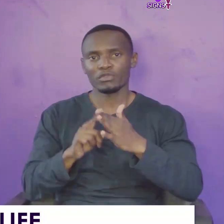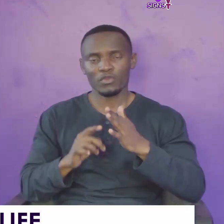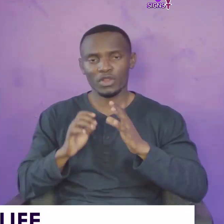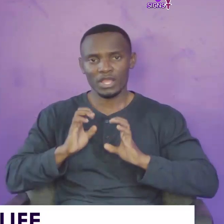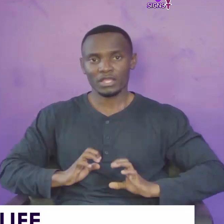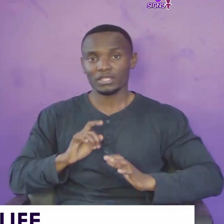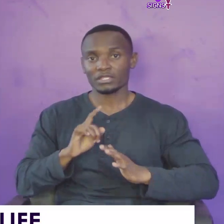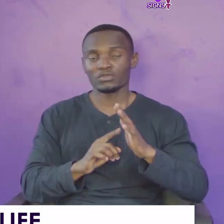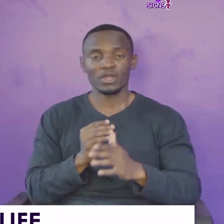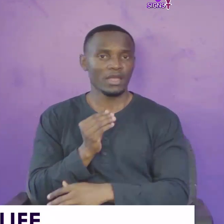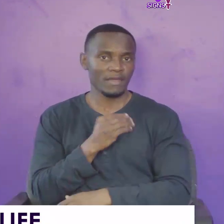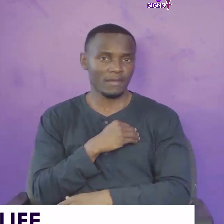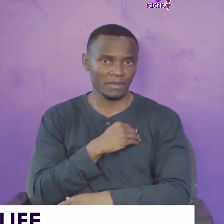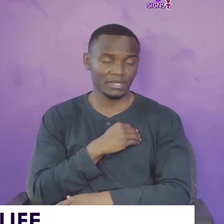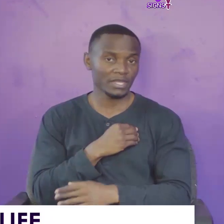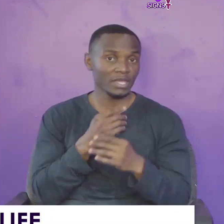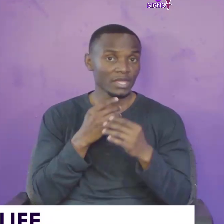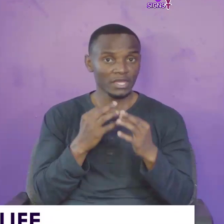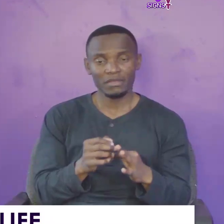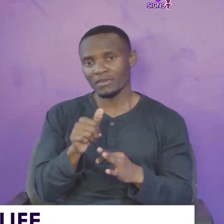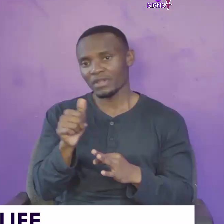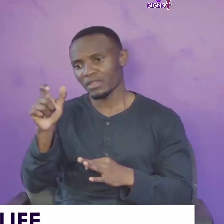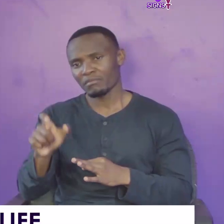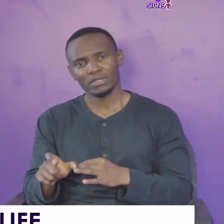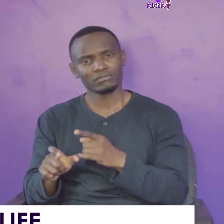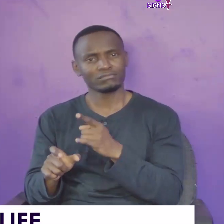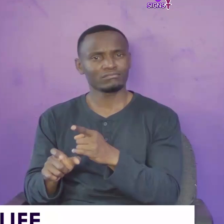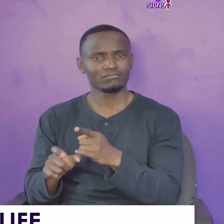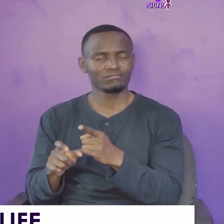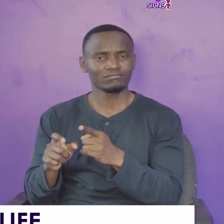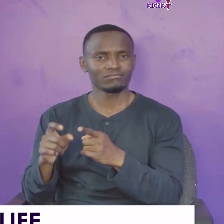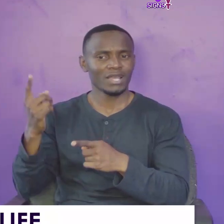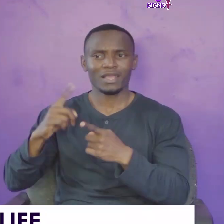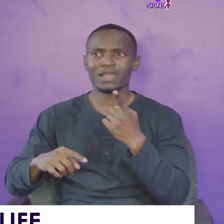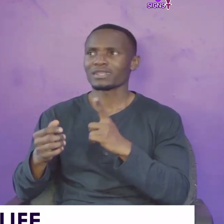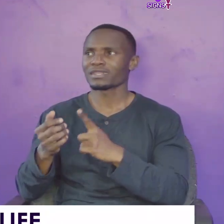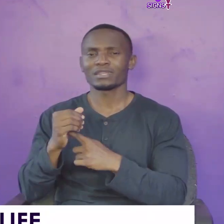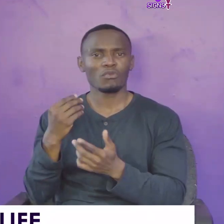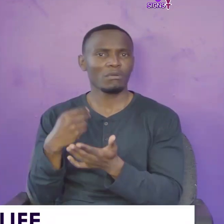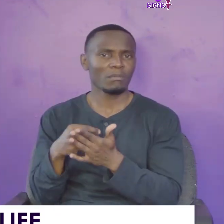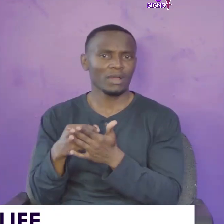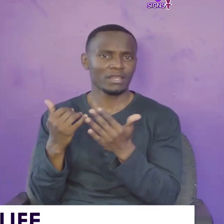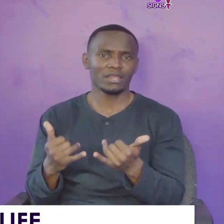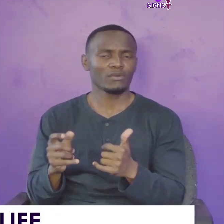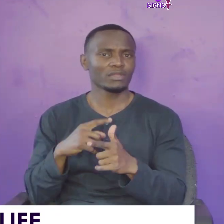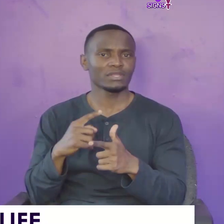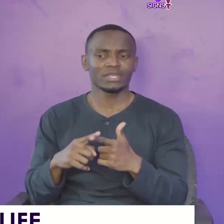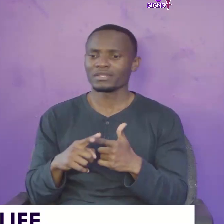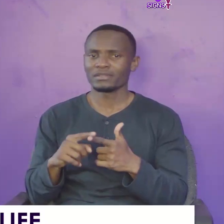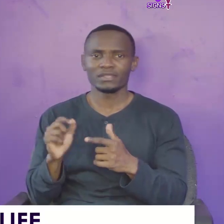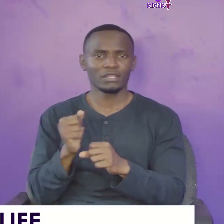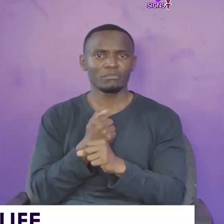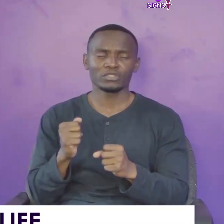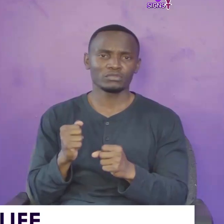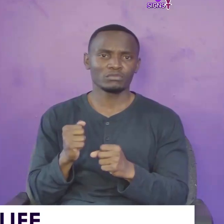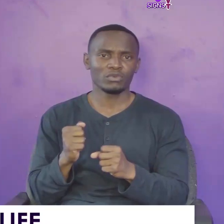empathy. Empathy. Yes. If the other person is not able to get money for heaven's sake, you're not supposed to deny them what you'd